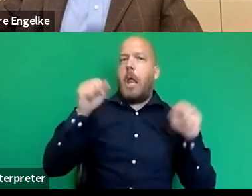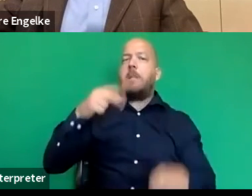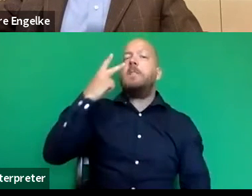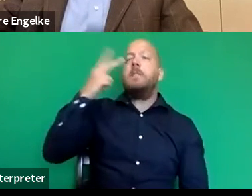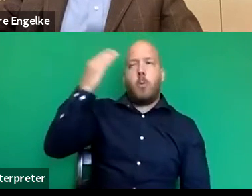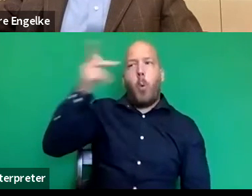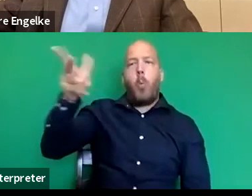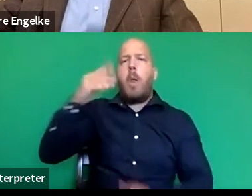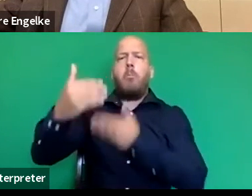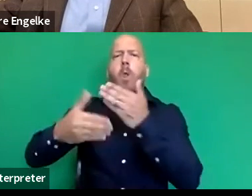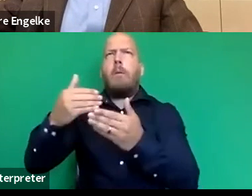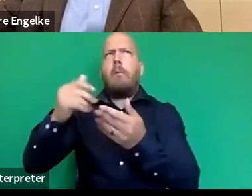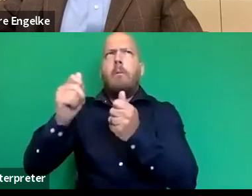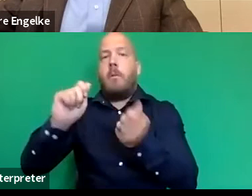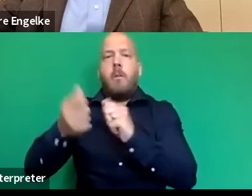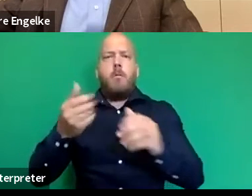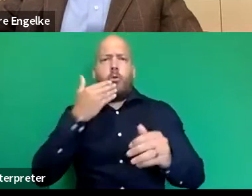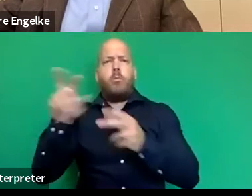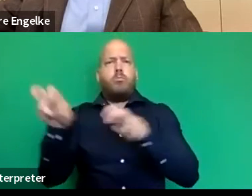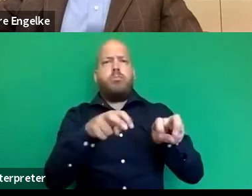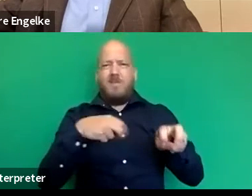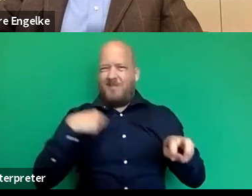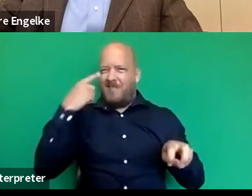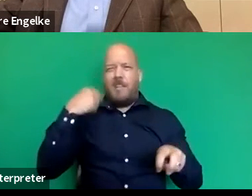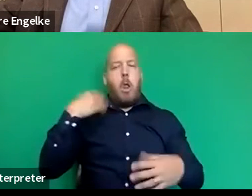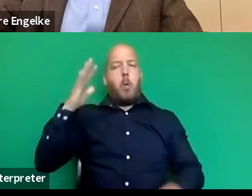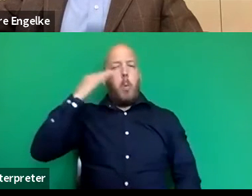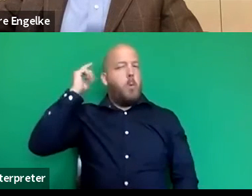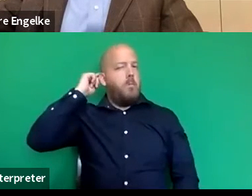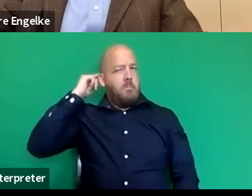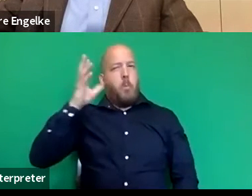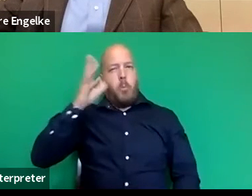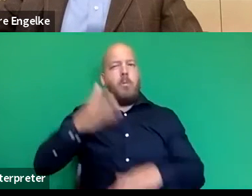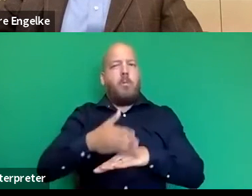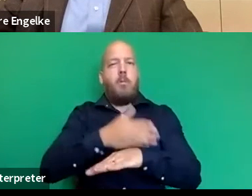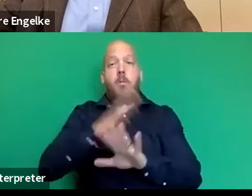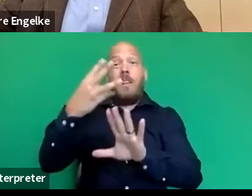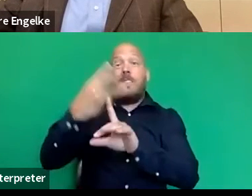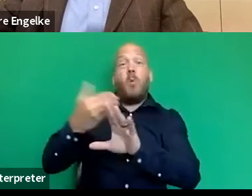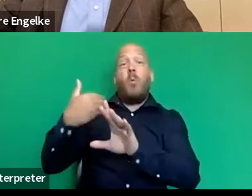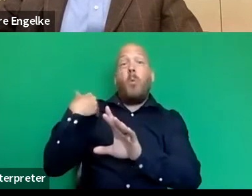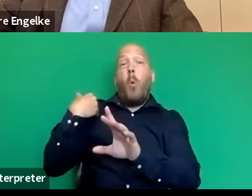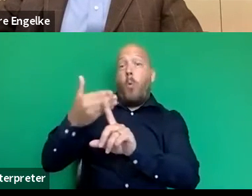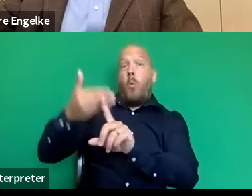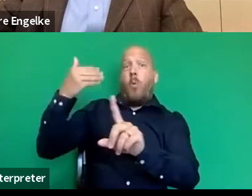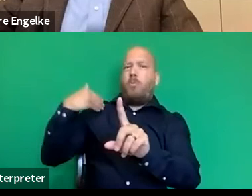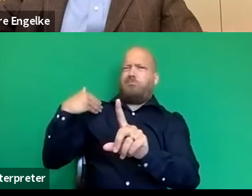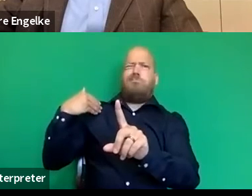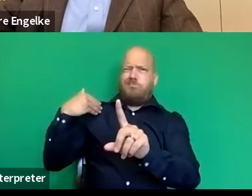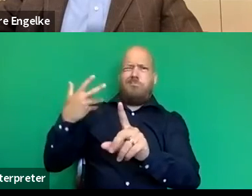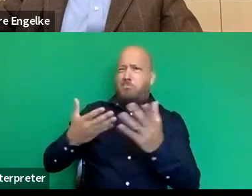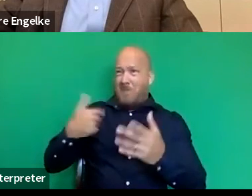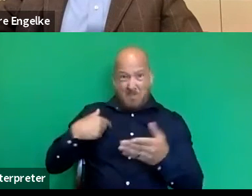About 6 months ago, I did have a little bit of a surprise where I would have lost money if I was betting money. And it was a presenter over a webinar